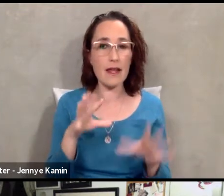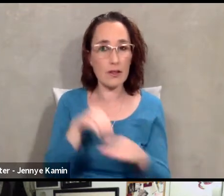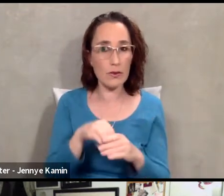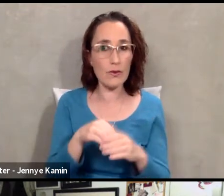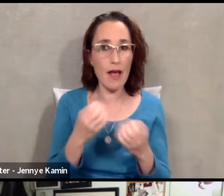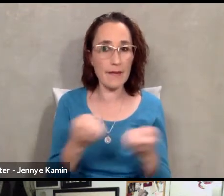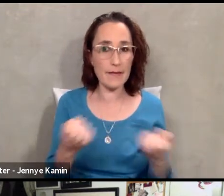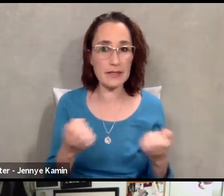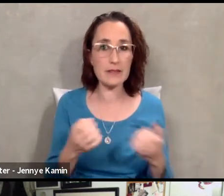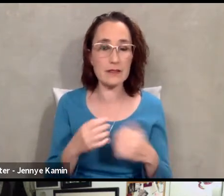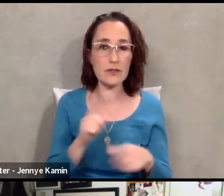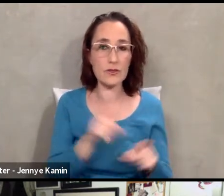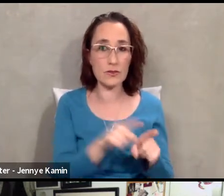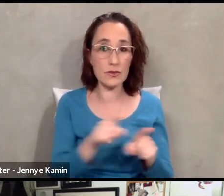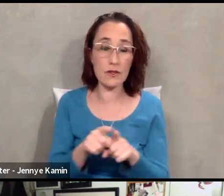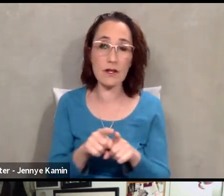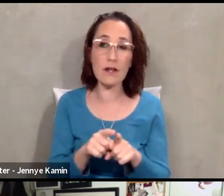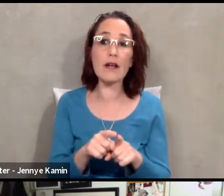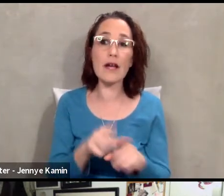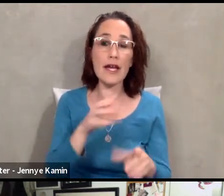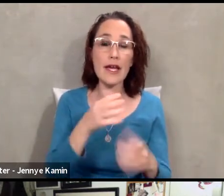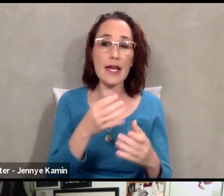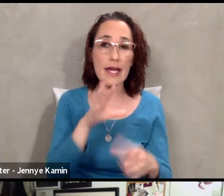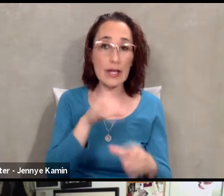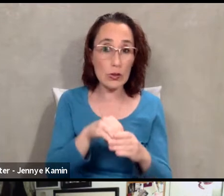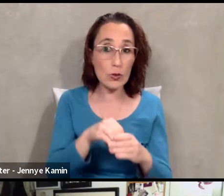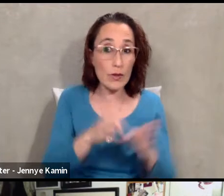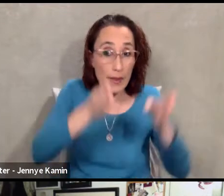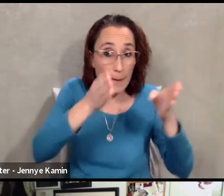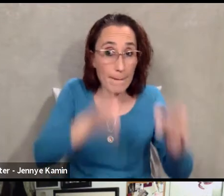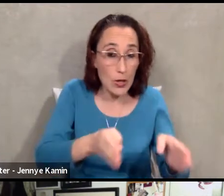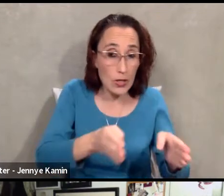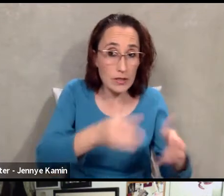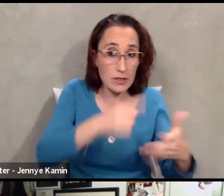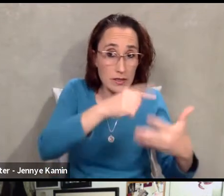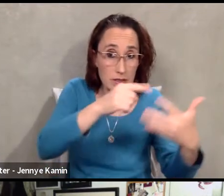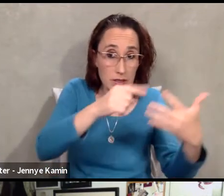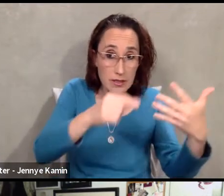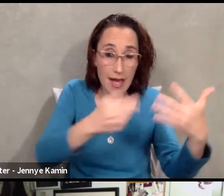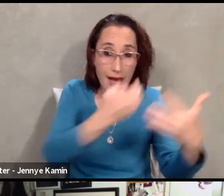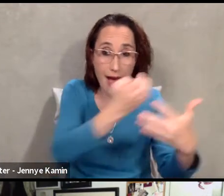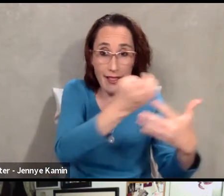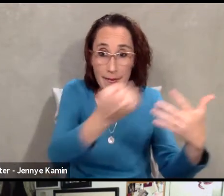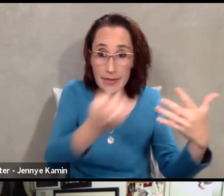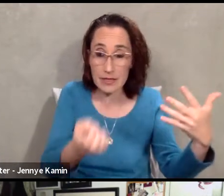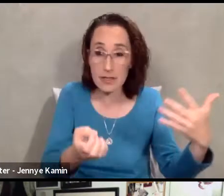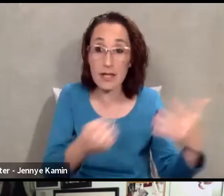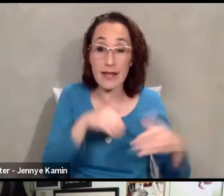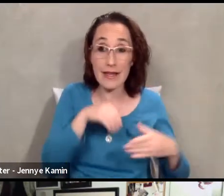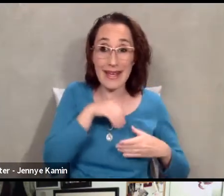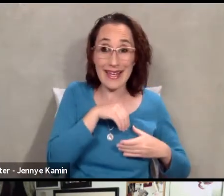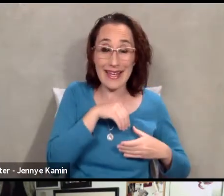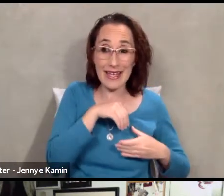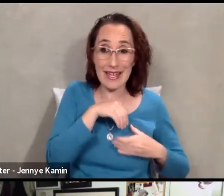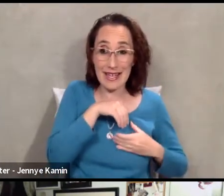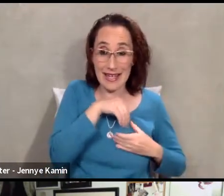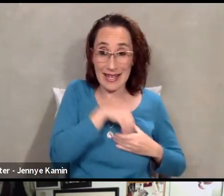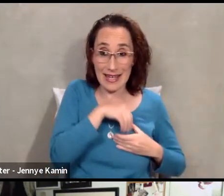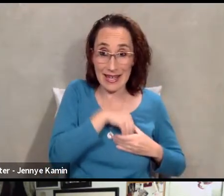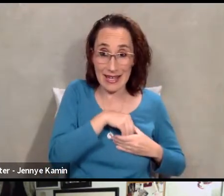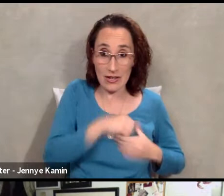just the individual that you're painting, but of both their kind of inner life and their almost